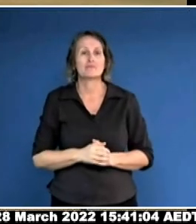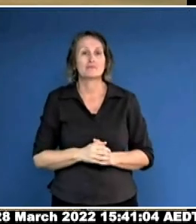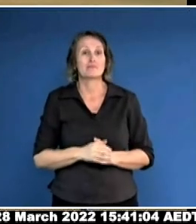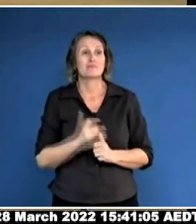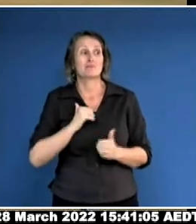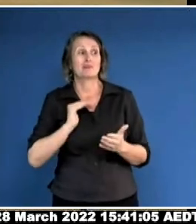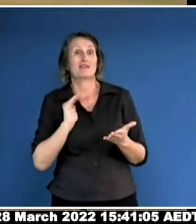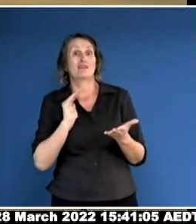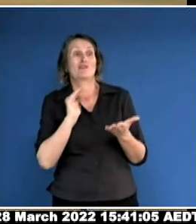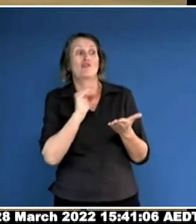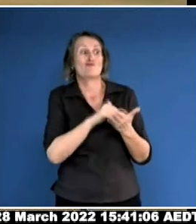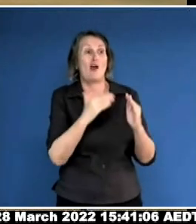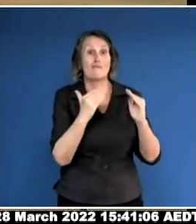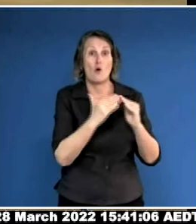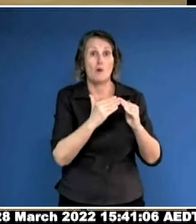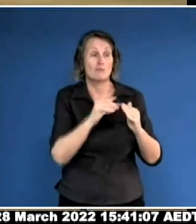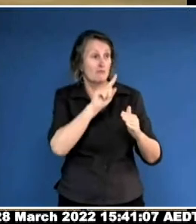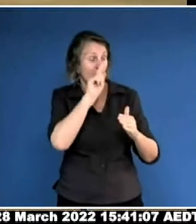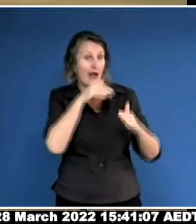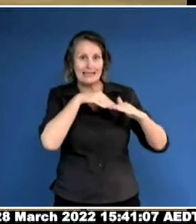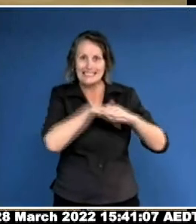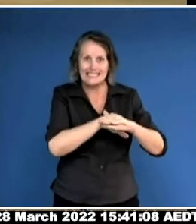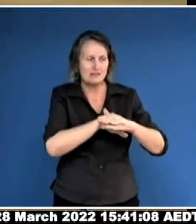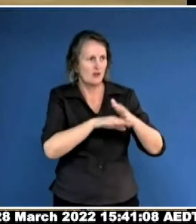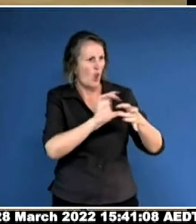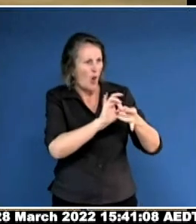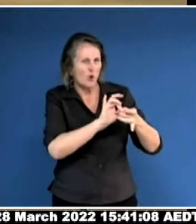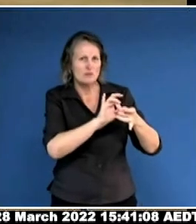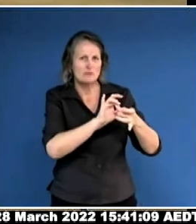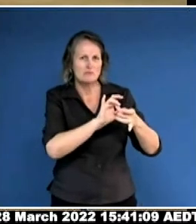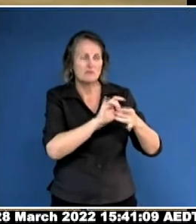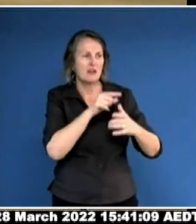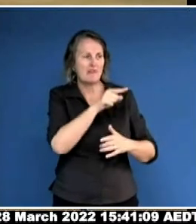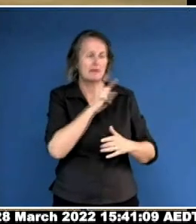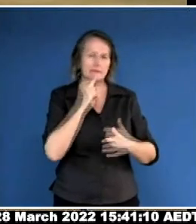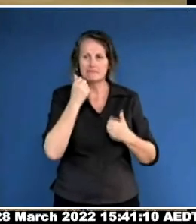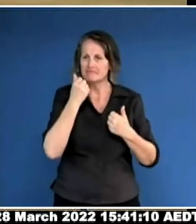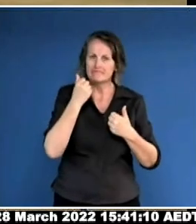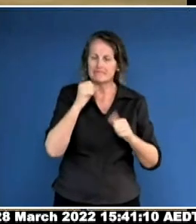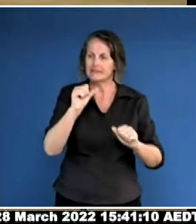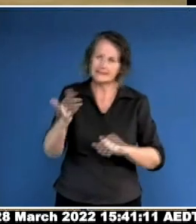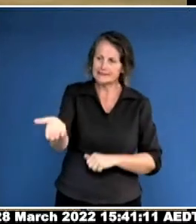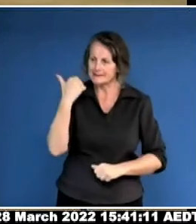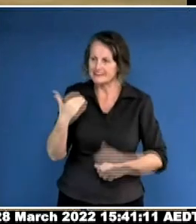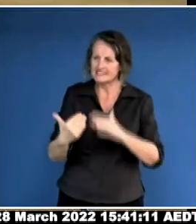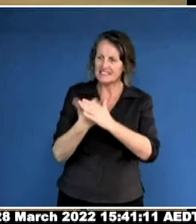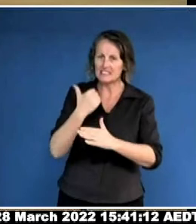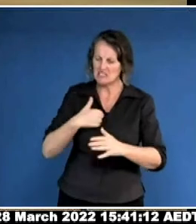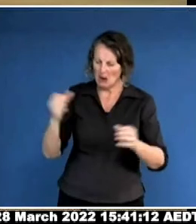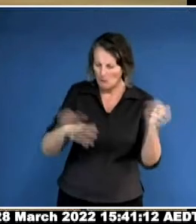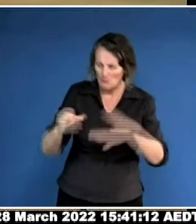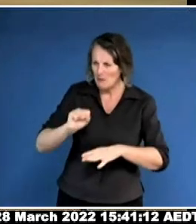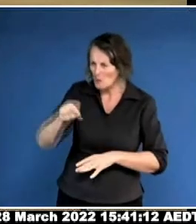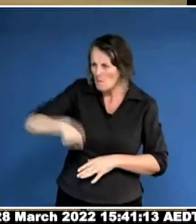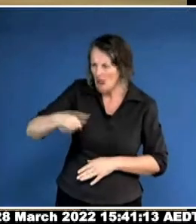Person 4 had locked me out of the house. Eventually, he let me in and said, I'm packing your bags before I kill you. He was really